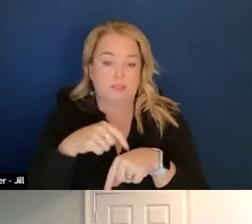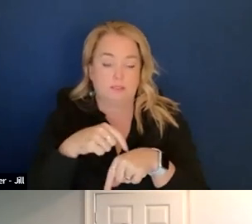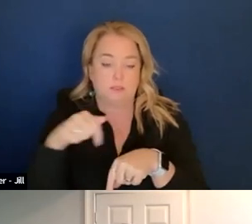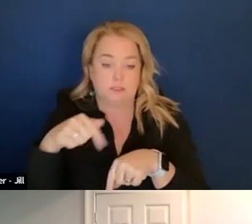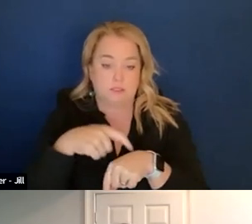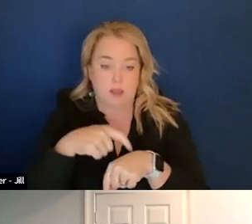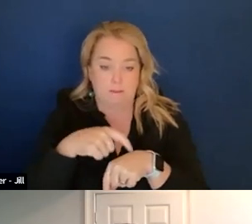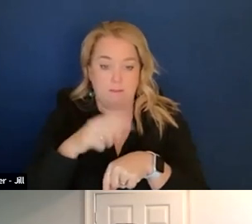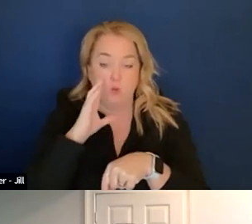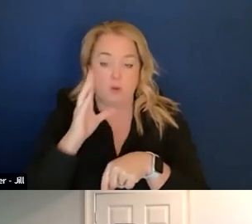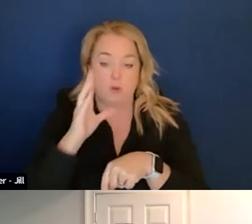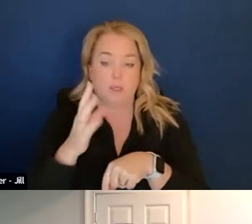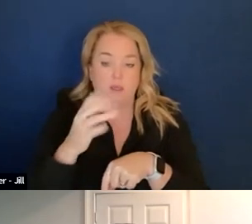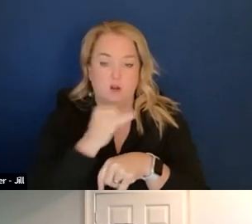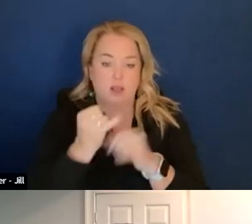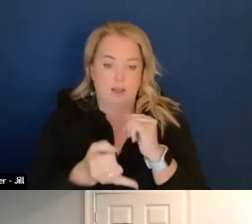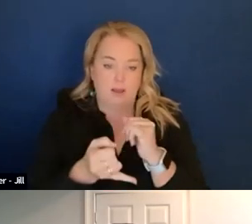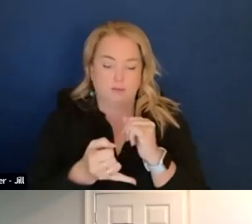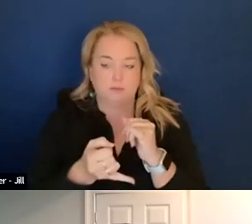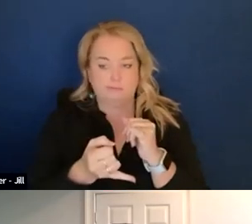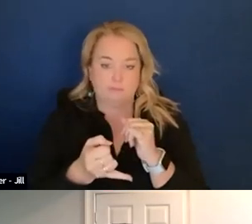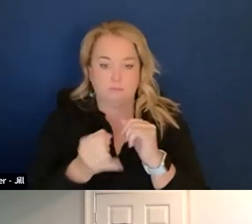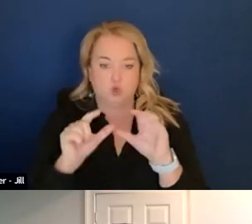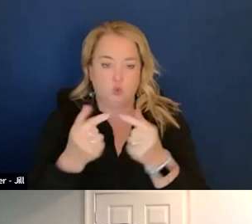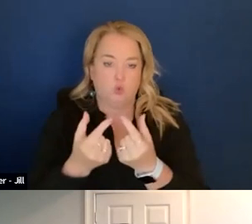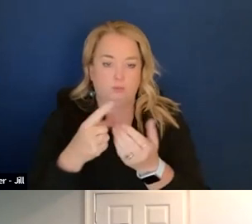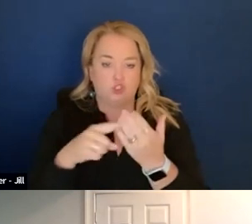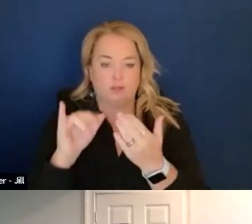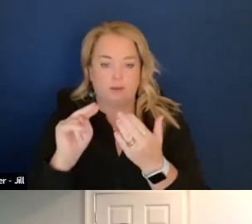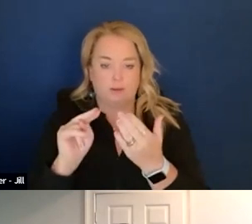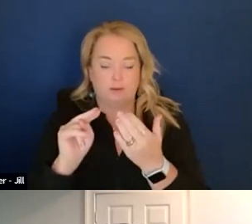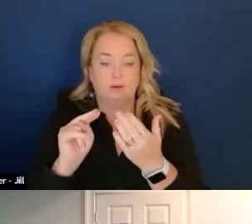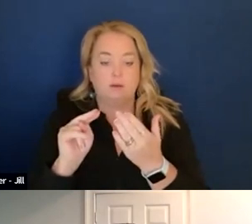And that would be probably our last kind of group check-in before we